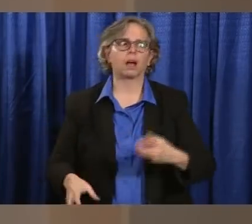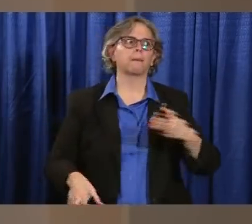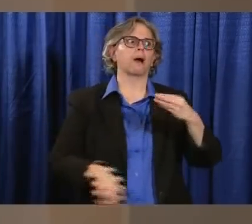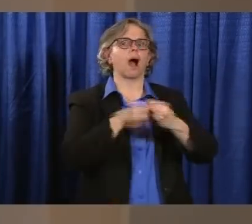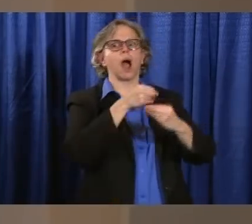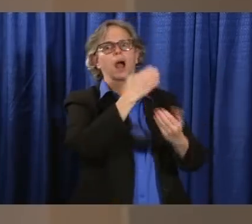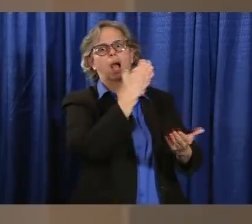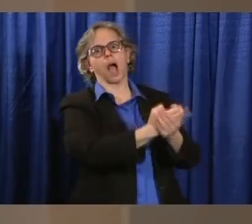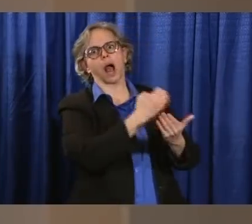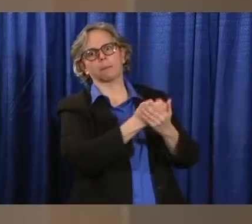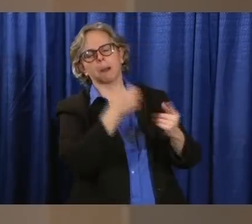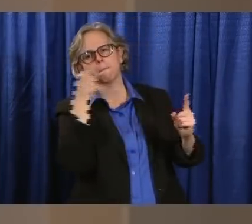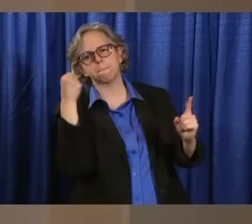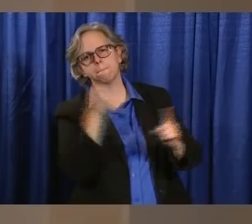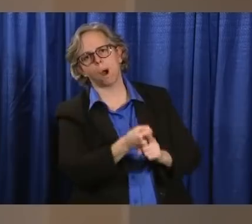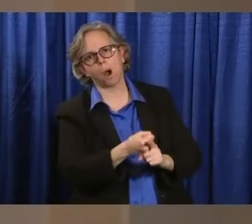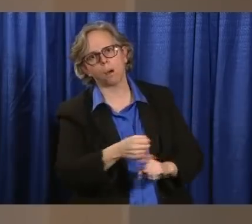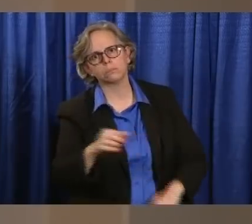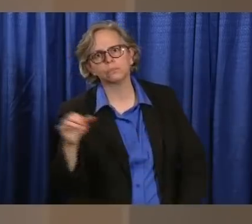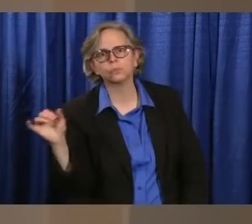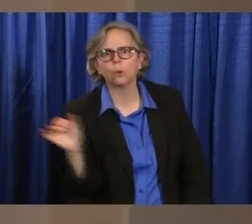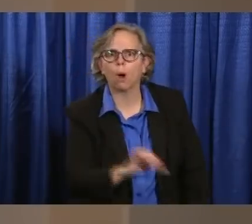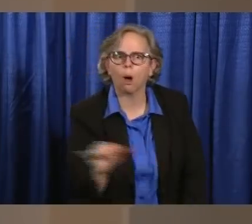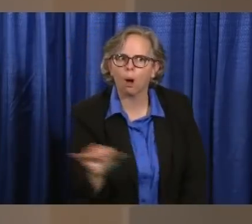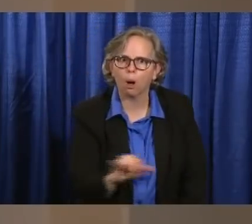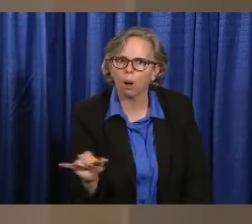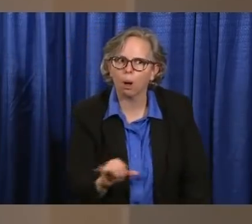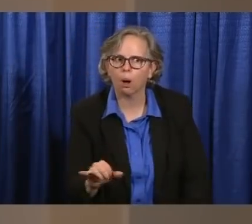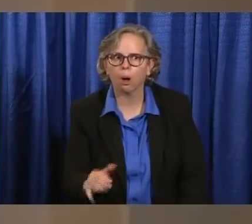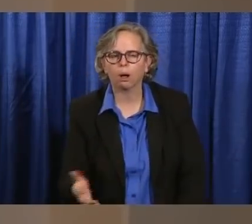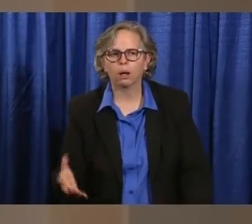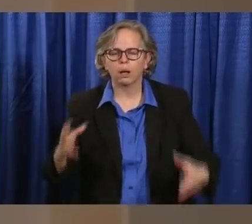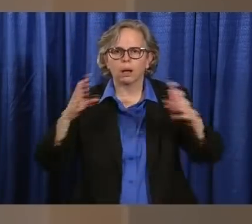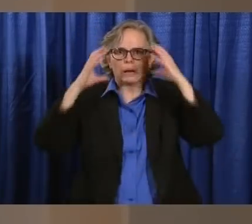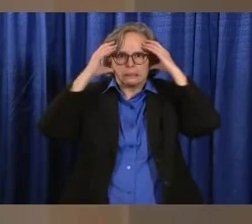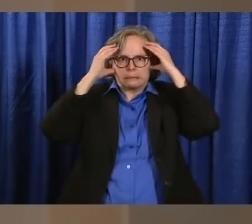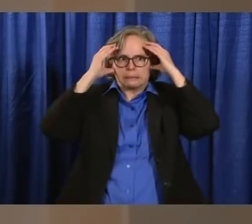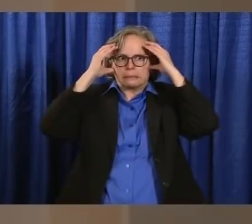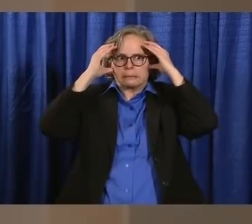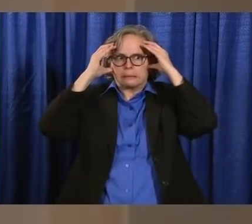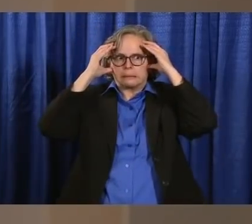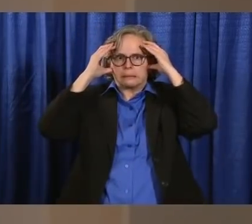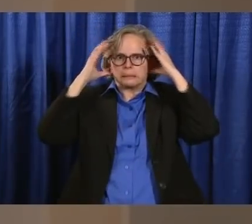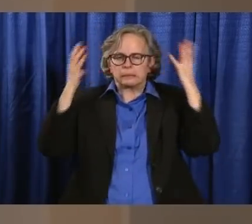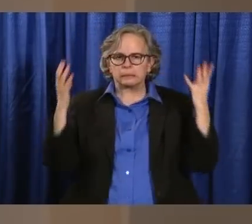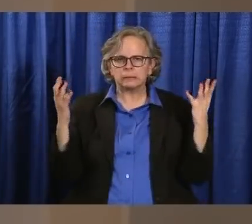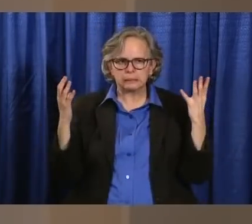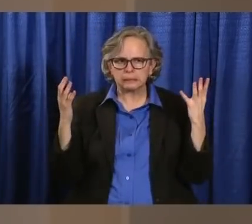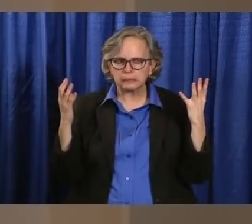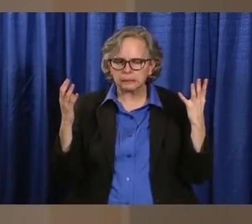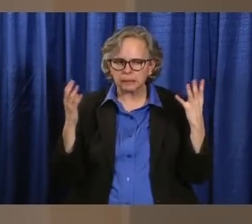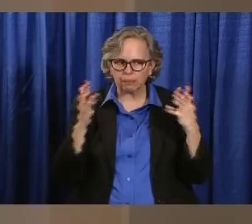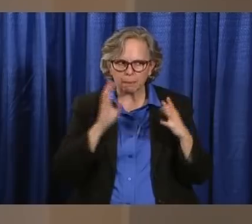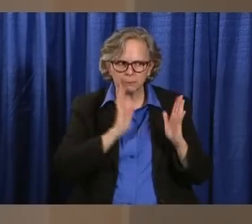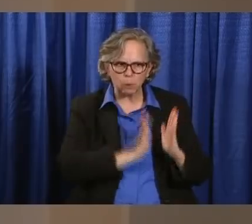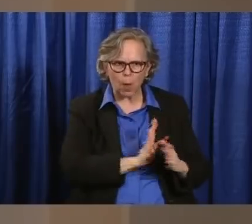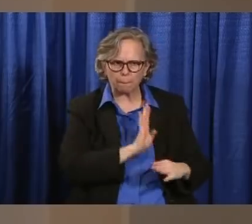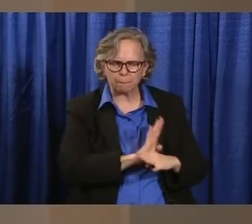constantly on our minds. We have taken many steps, including